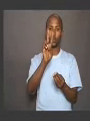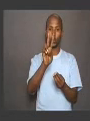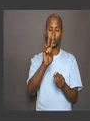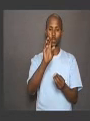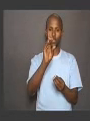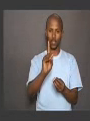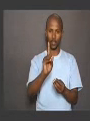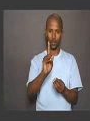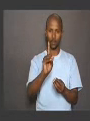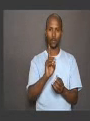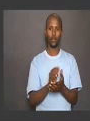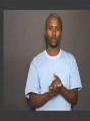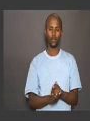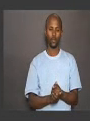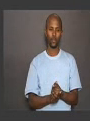2D.